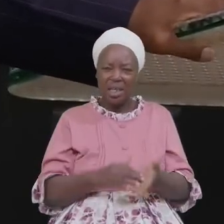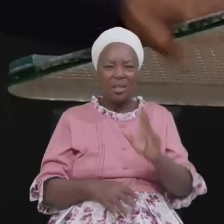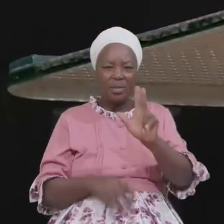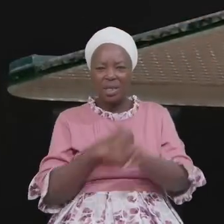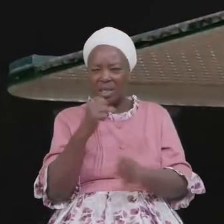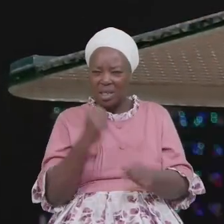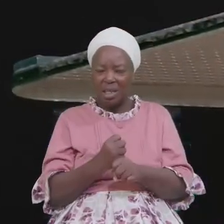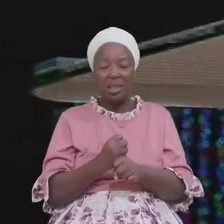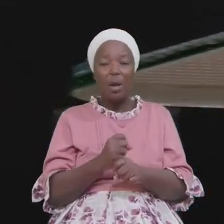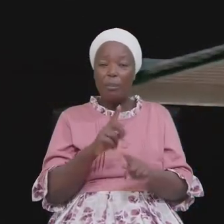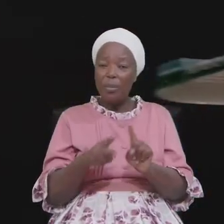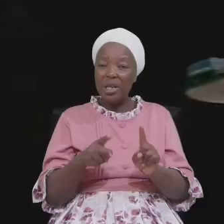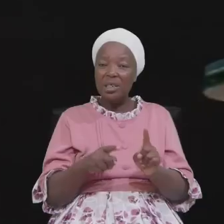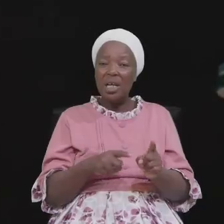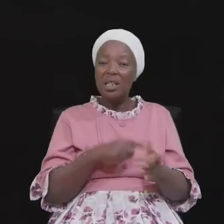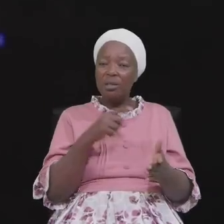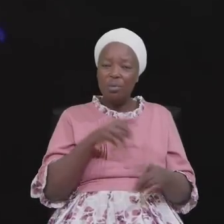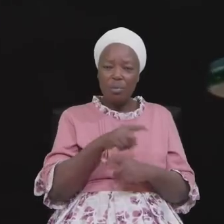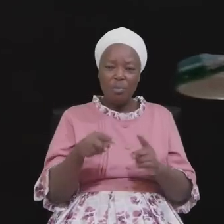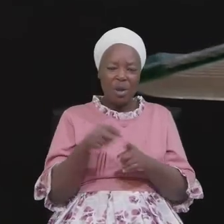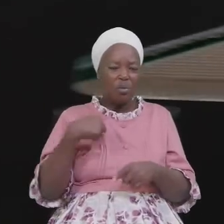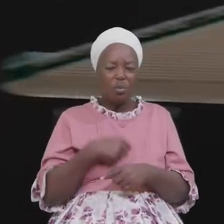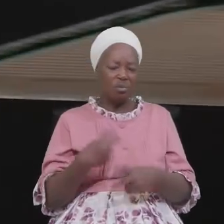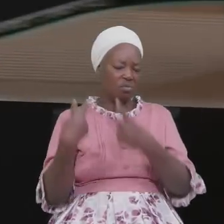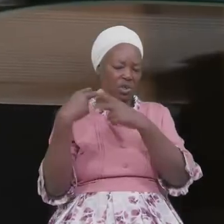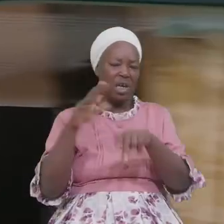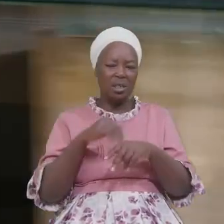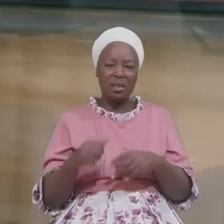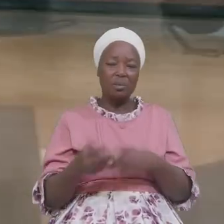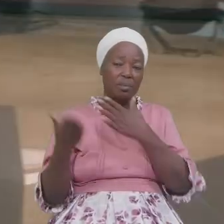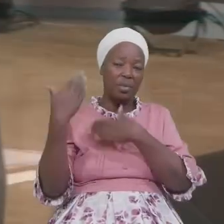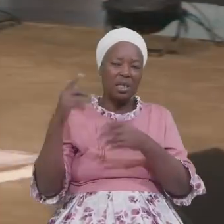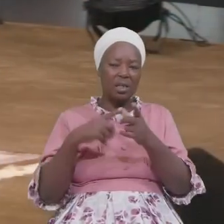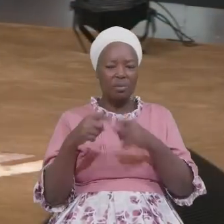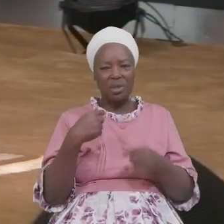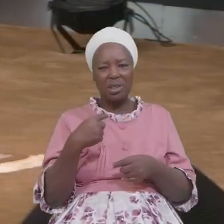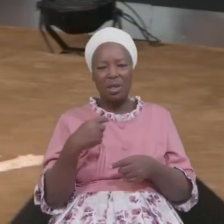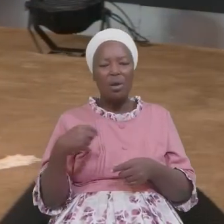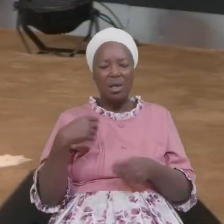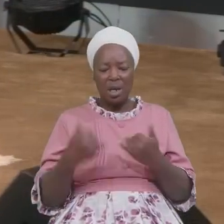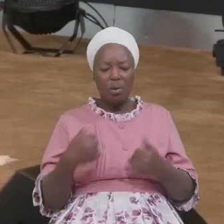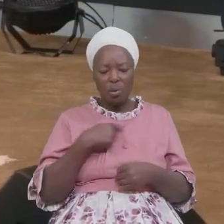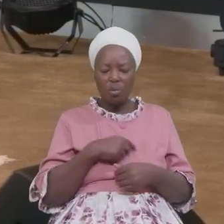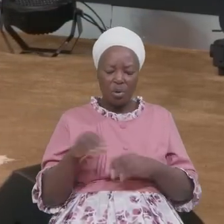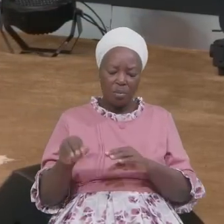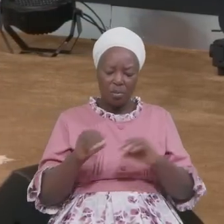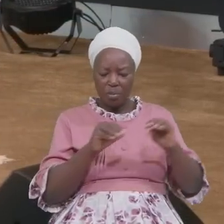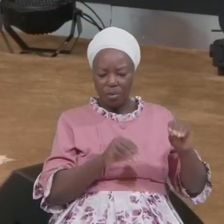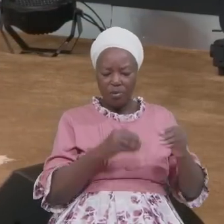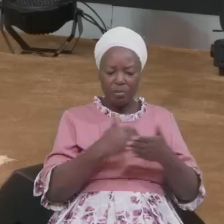3 years. But it's as we look at the past and we say, now we're going to move and move beyond and